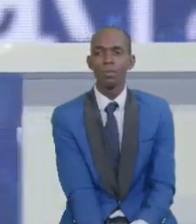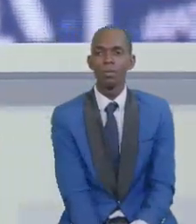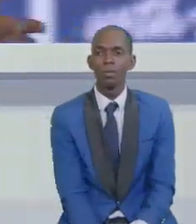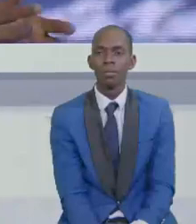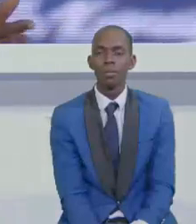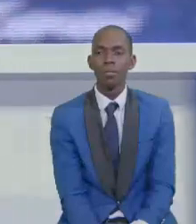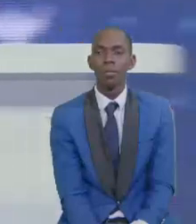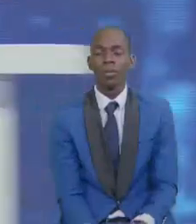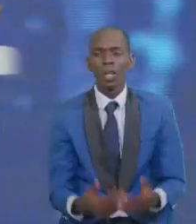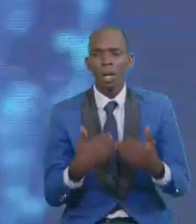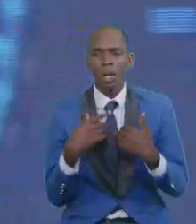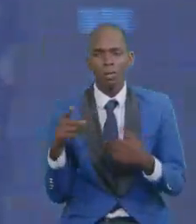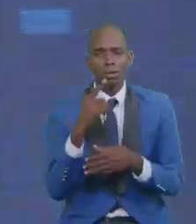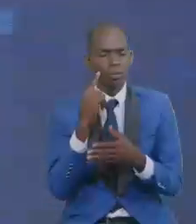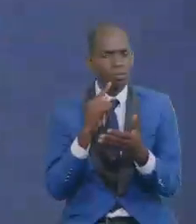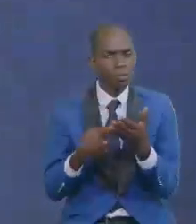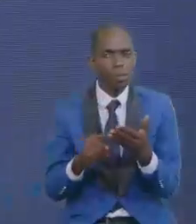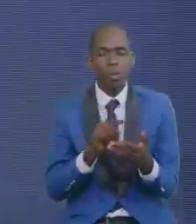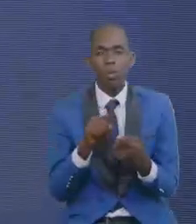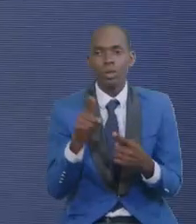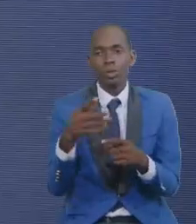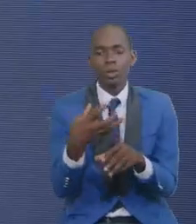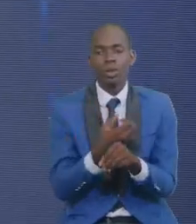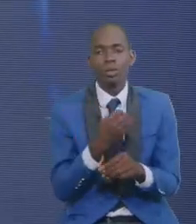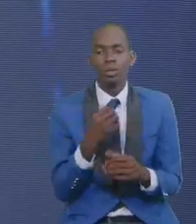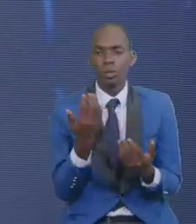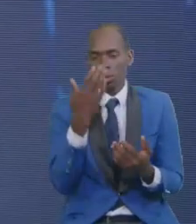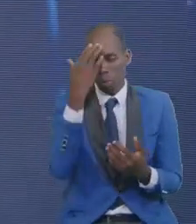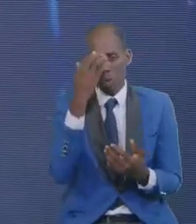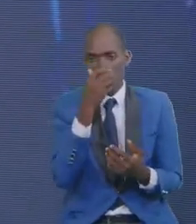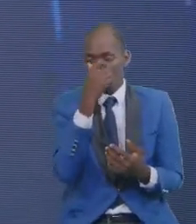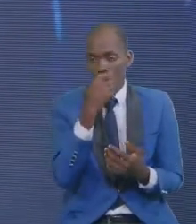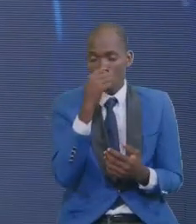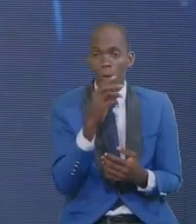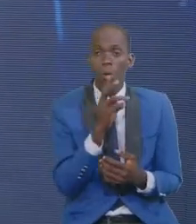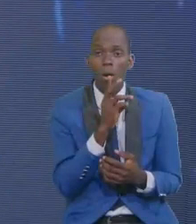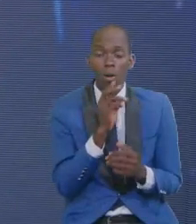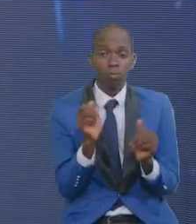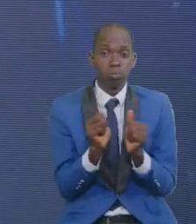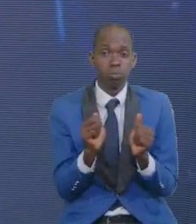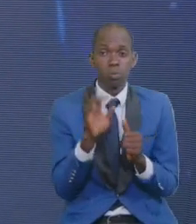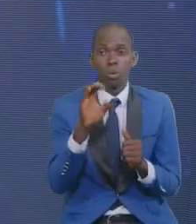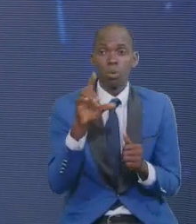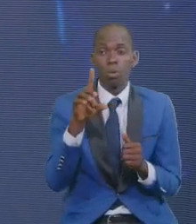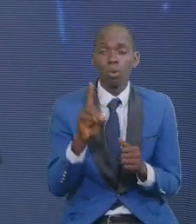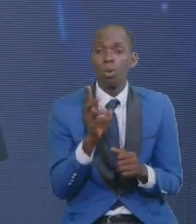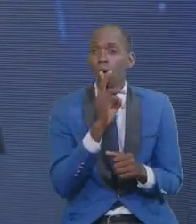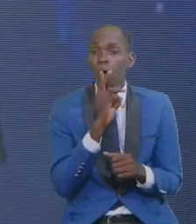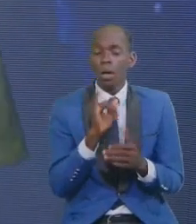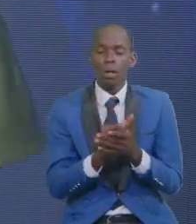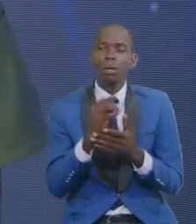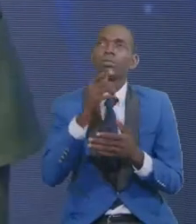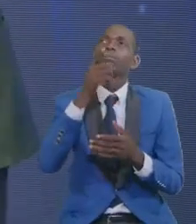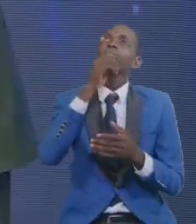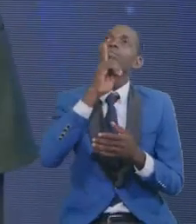Have you noticed when you drink a cold water and that cold water enters you,